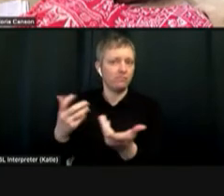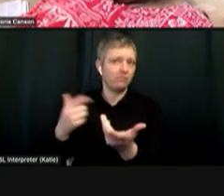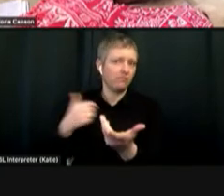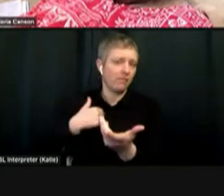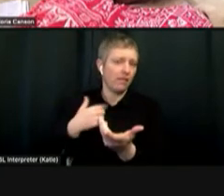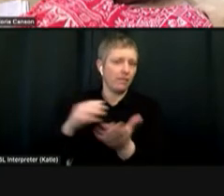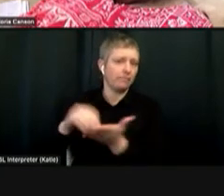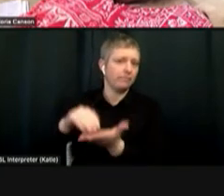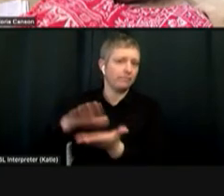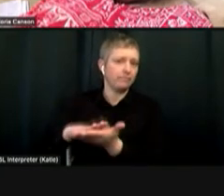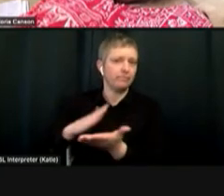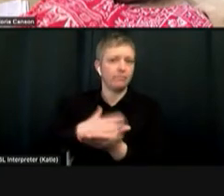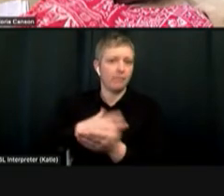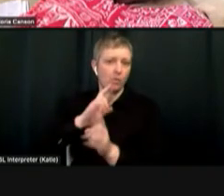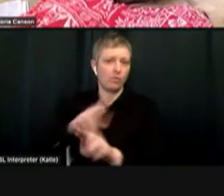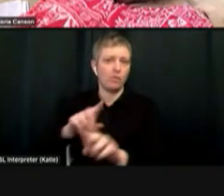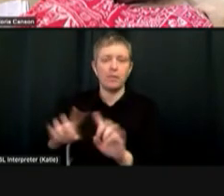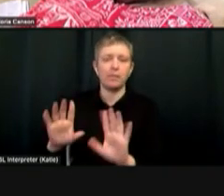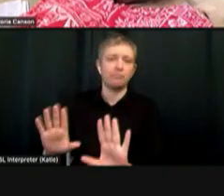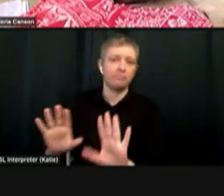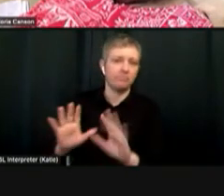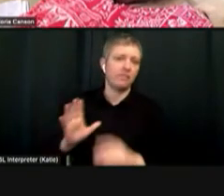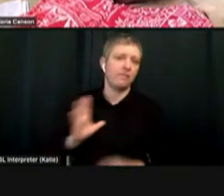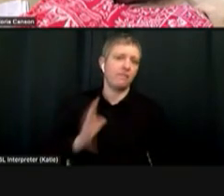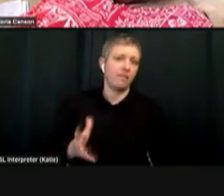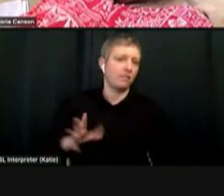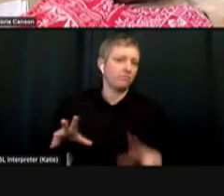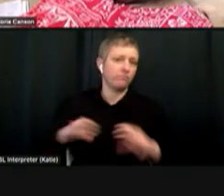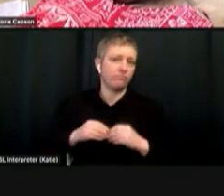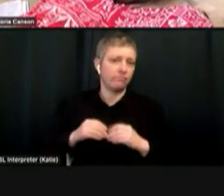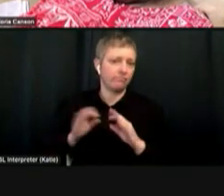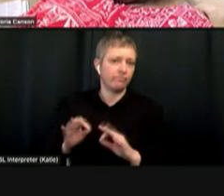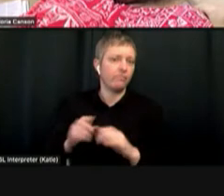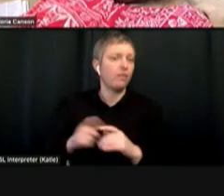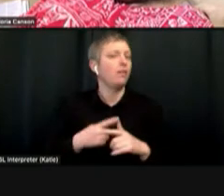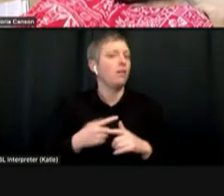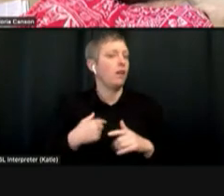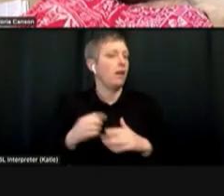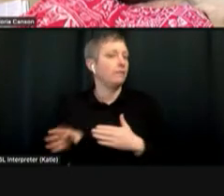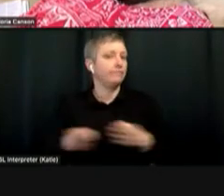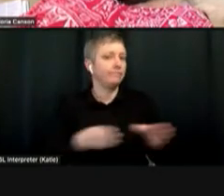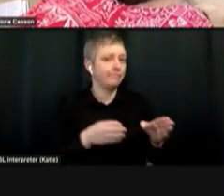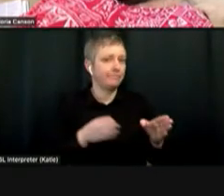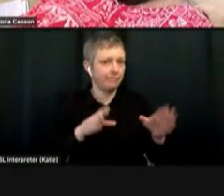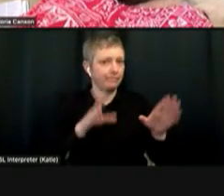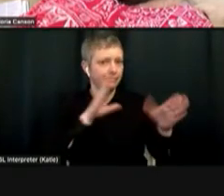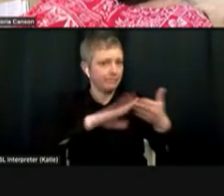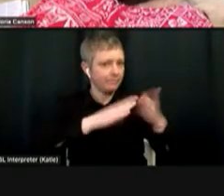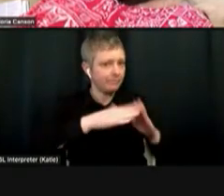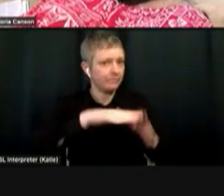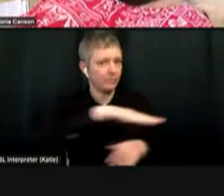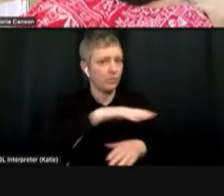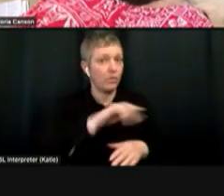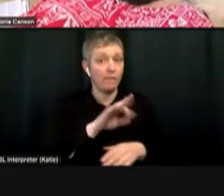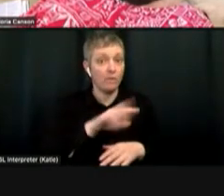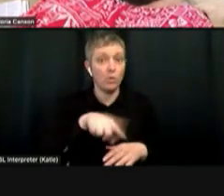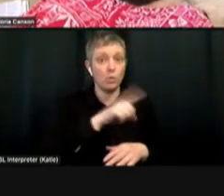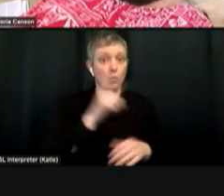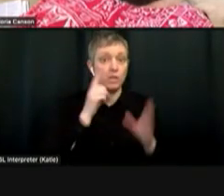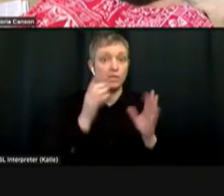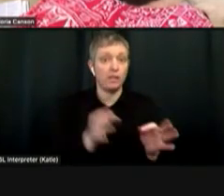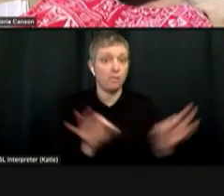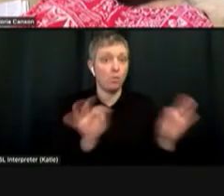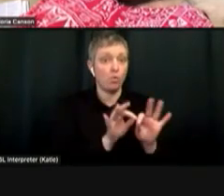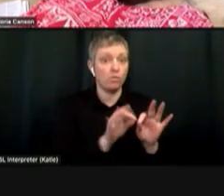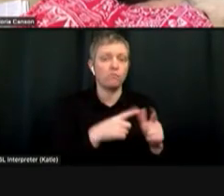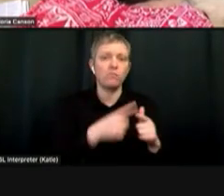fine. I took that position. I accepted that. That's why I'm coming to the community. If you guys decide this is important, I think you can